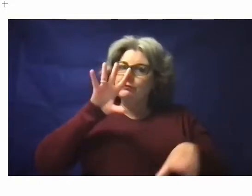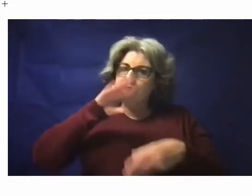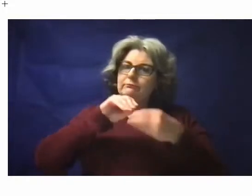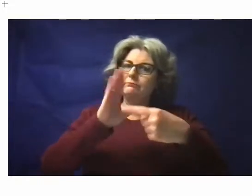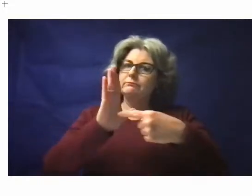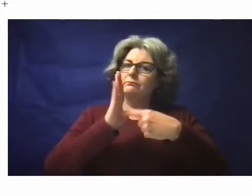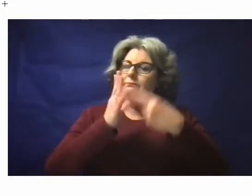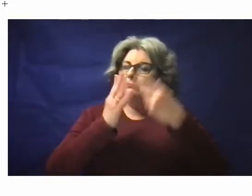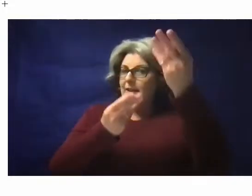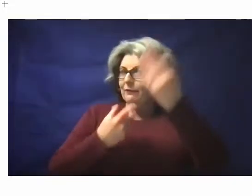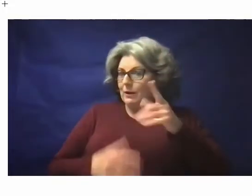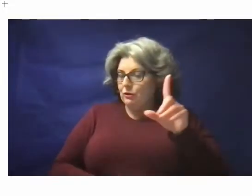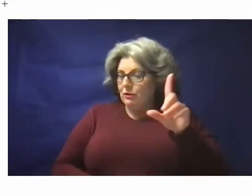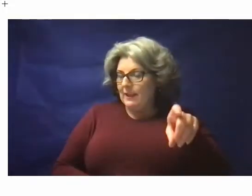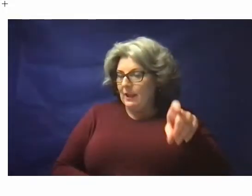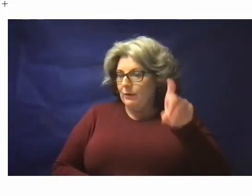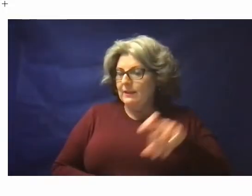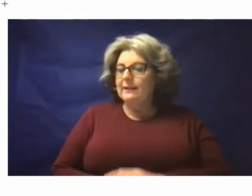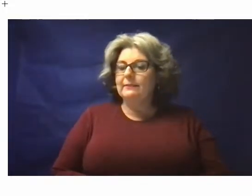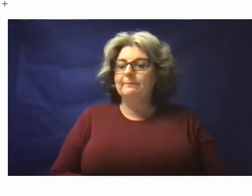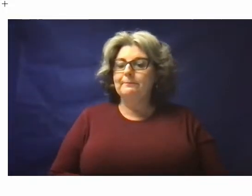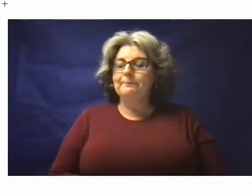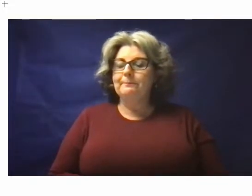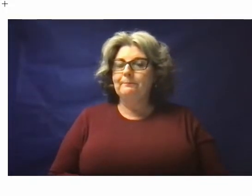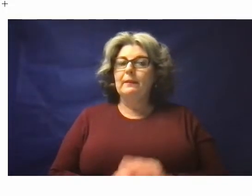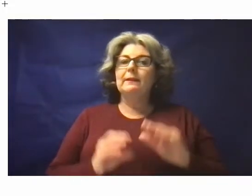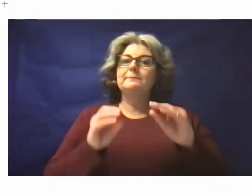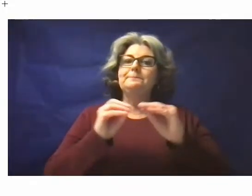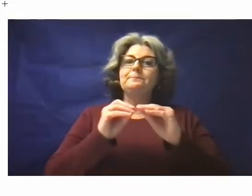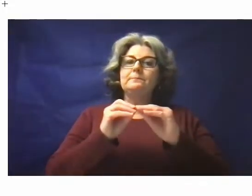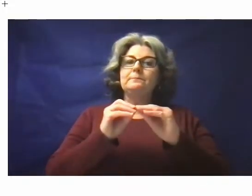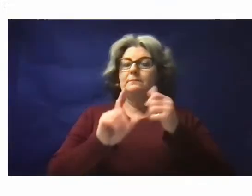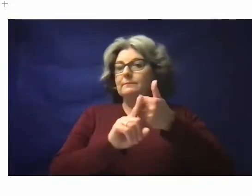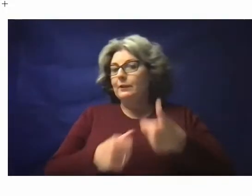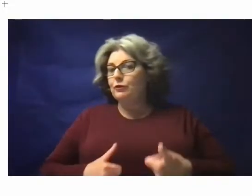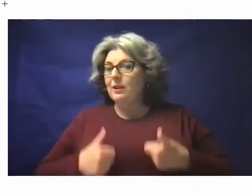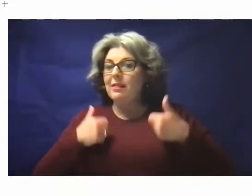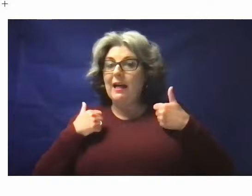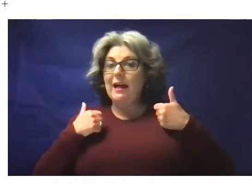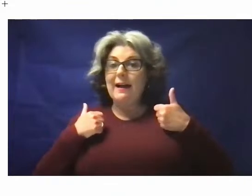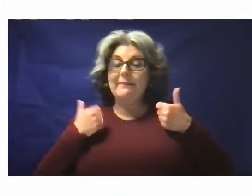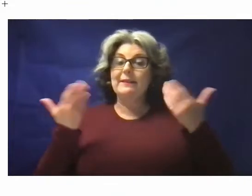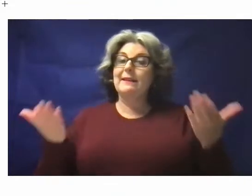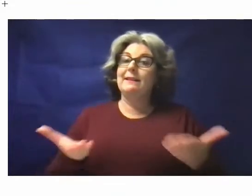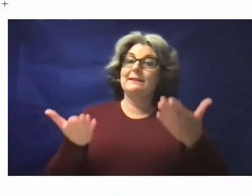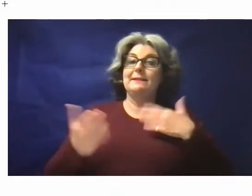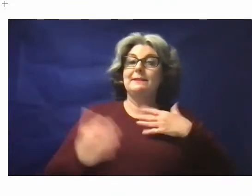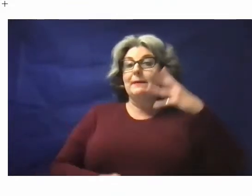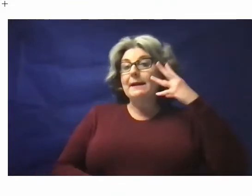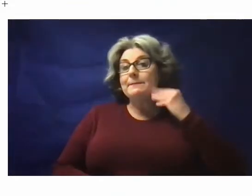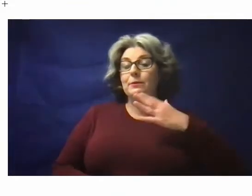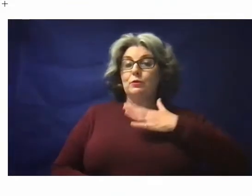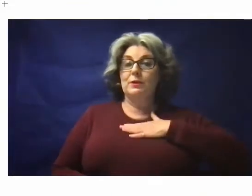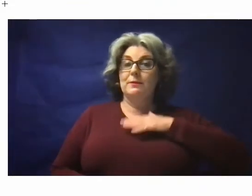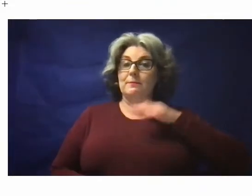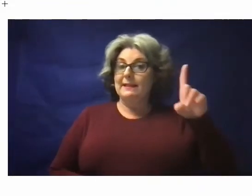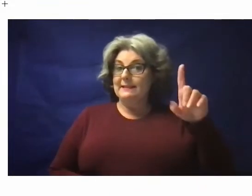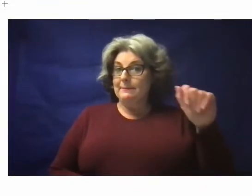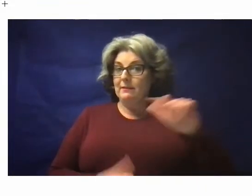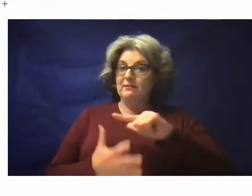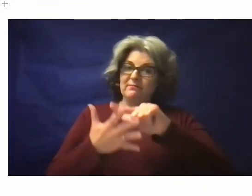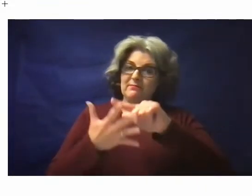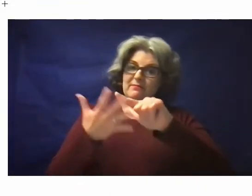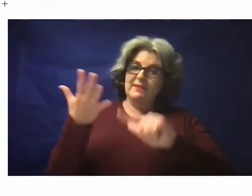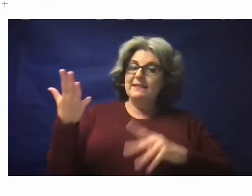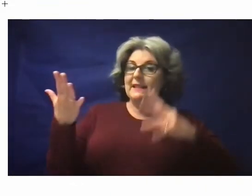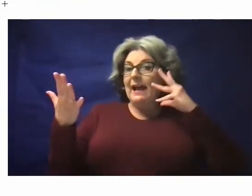we need. So it's more about kind of looking at your own life and saying like, here's my journey with my disability. These are all the things that I've gone through, all the